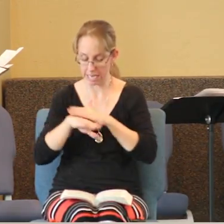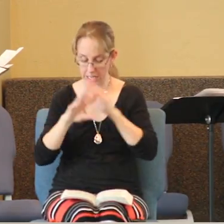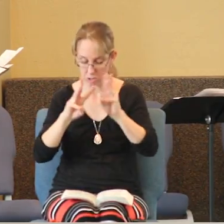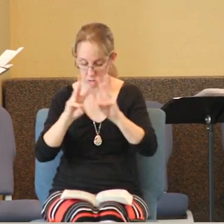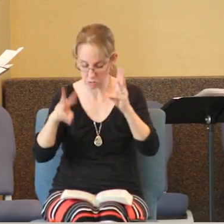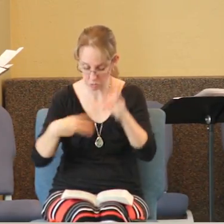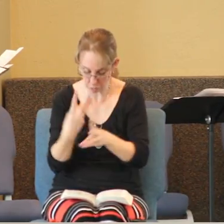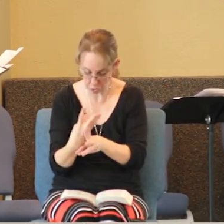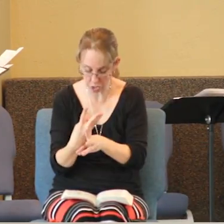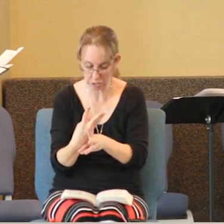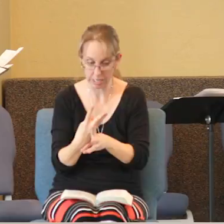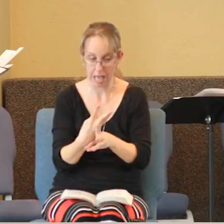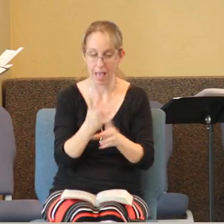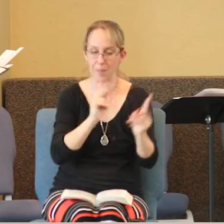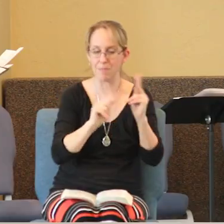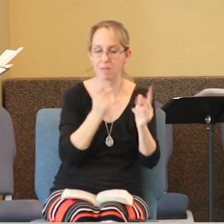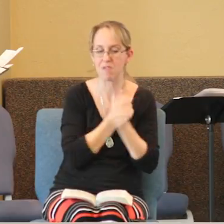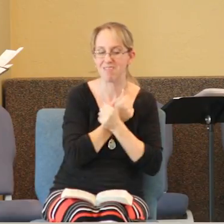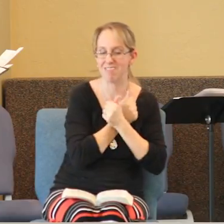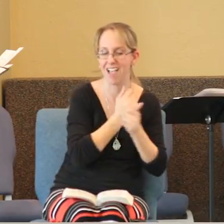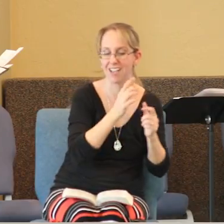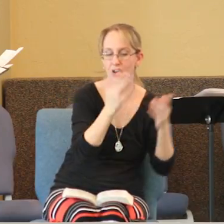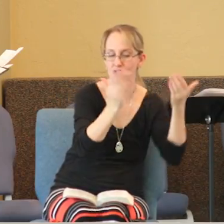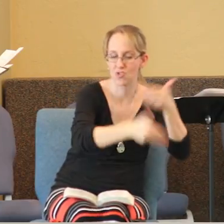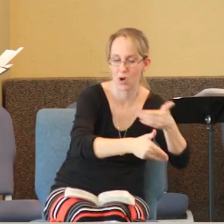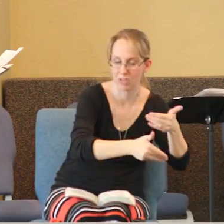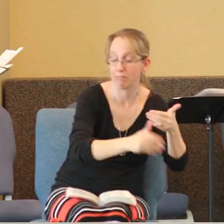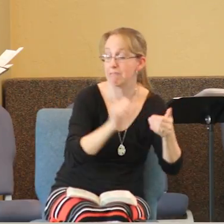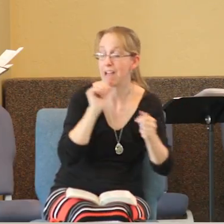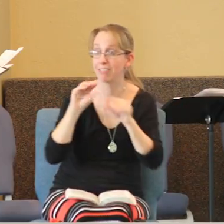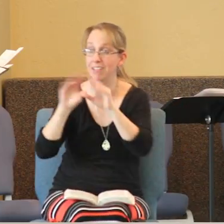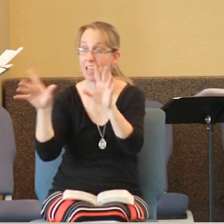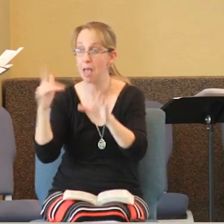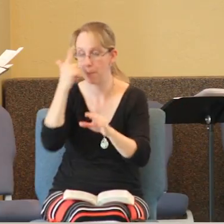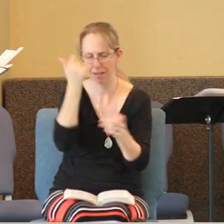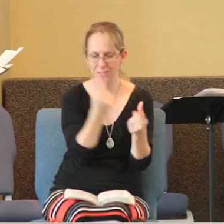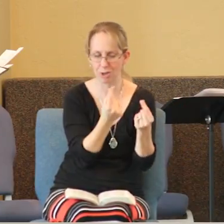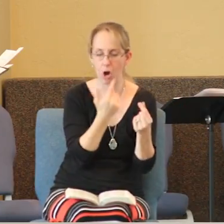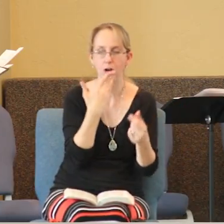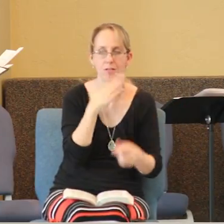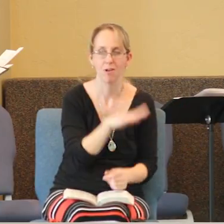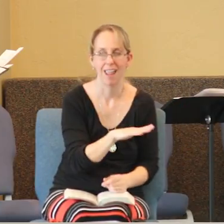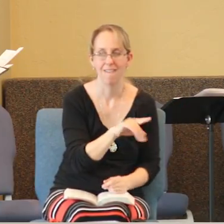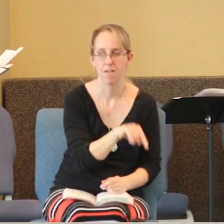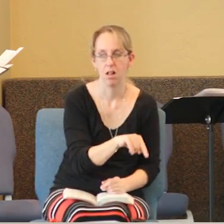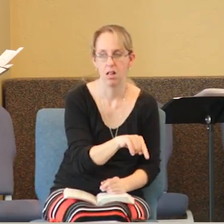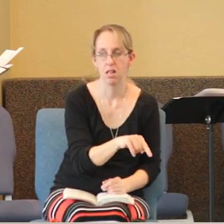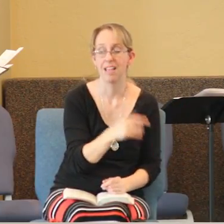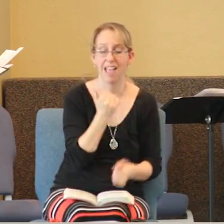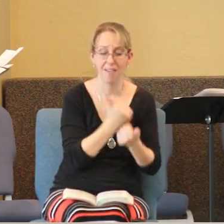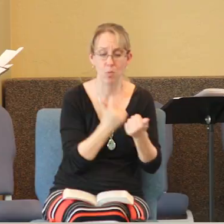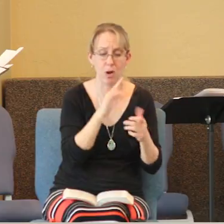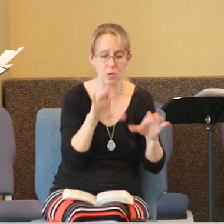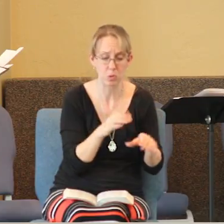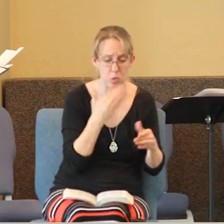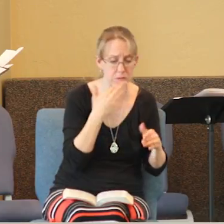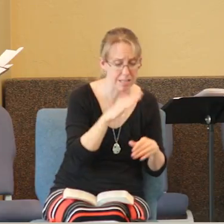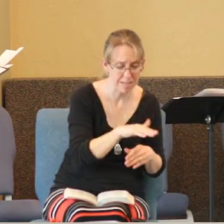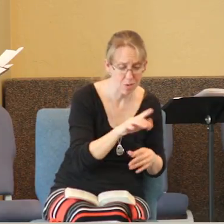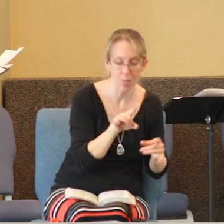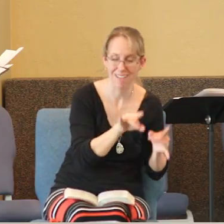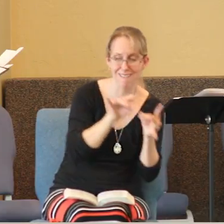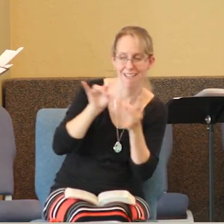men love darkness rather than light, for their deeds were evil. For everyone who does evil hates the